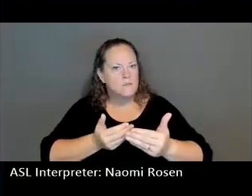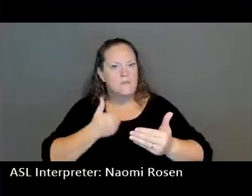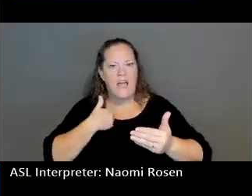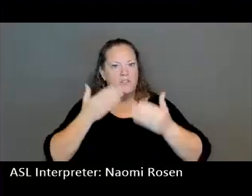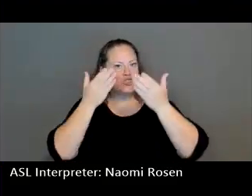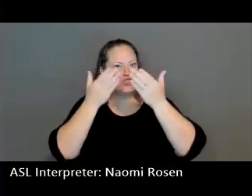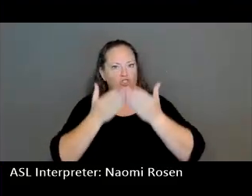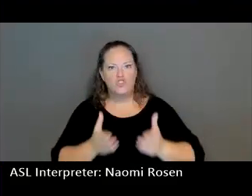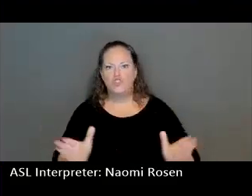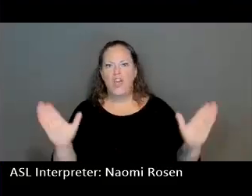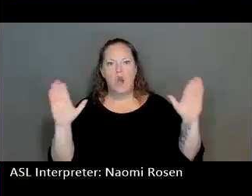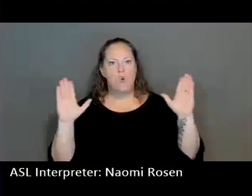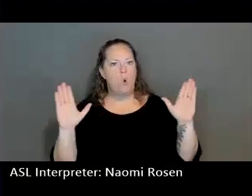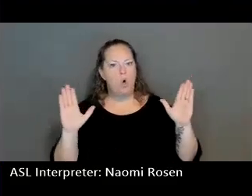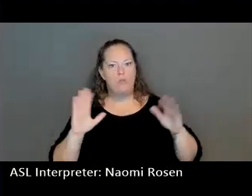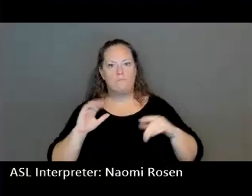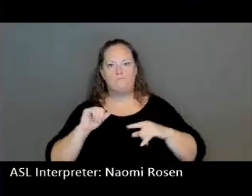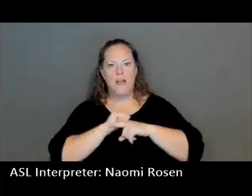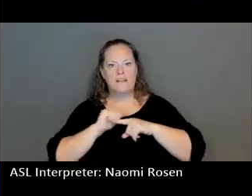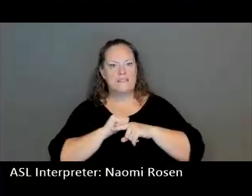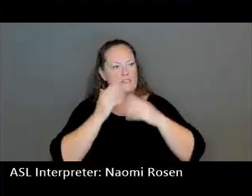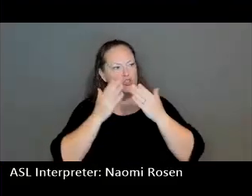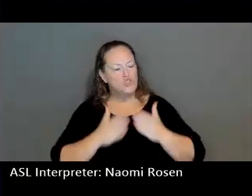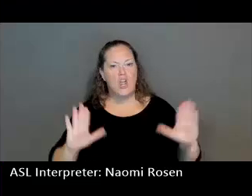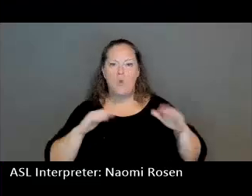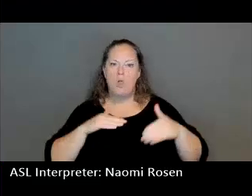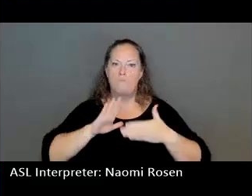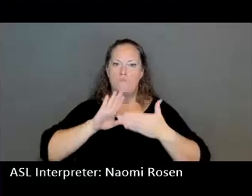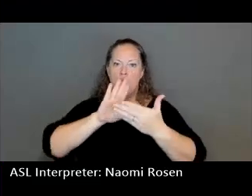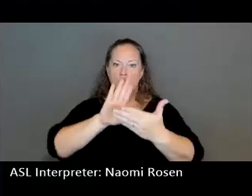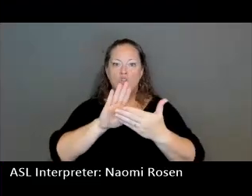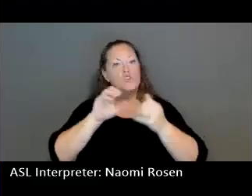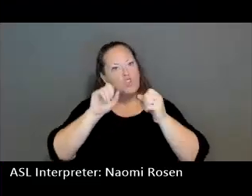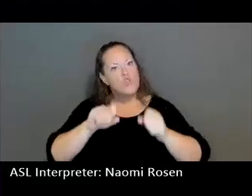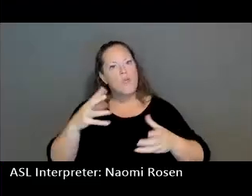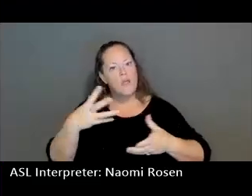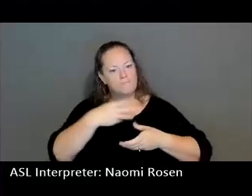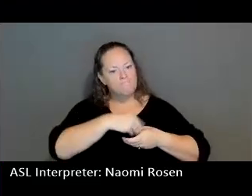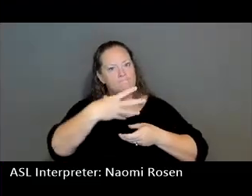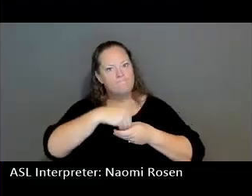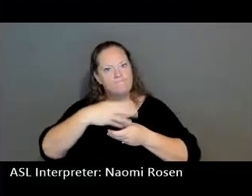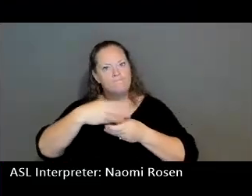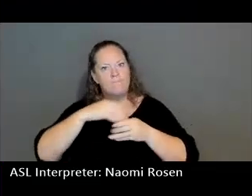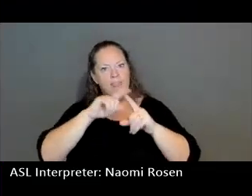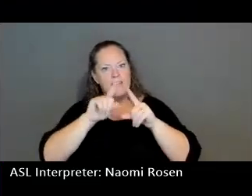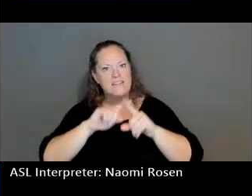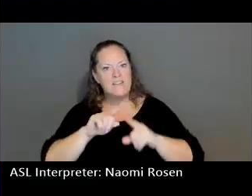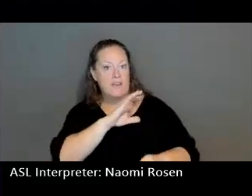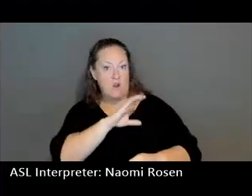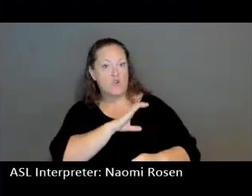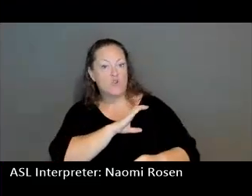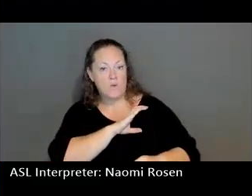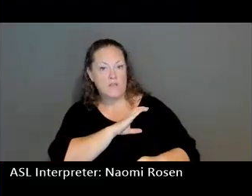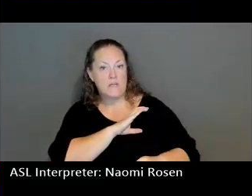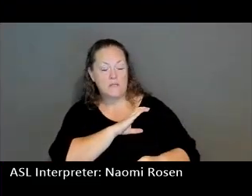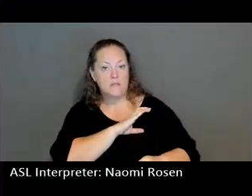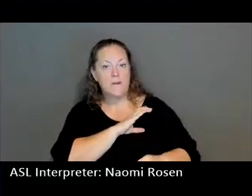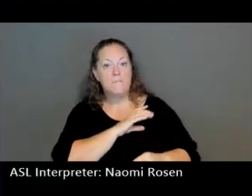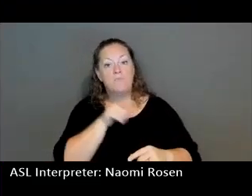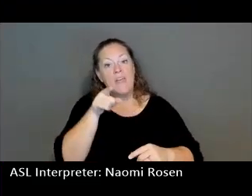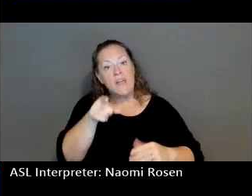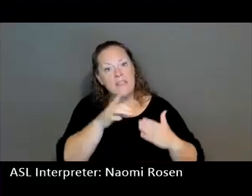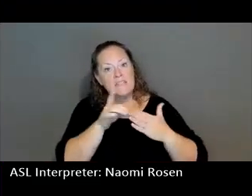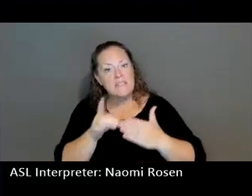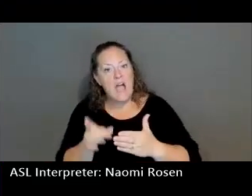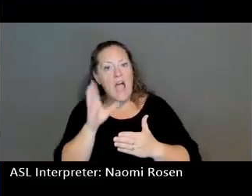recipe with general practices. The idea of these guides is that they consciously and if